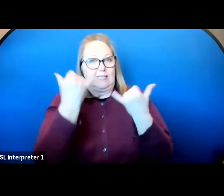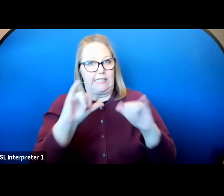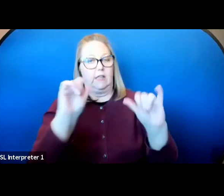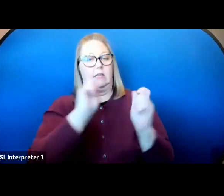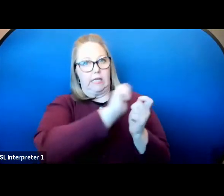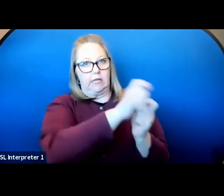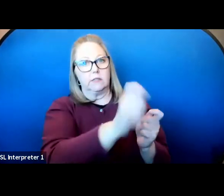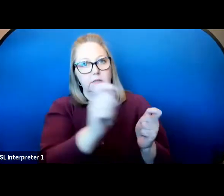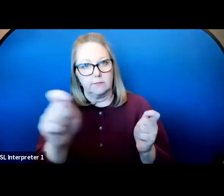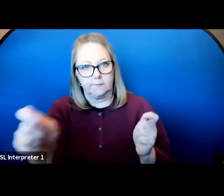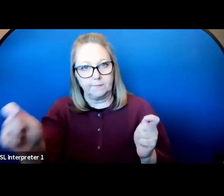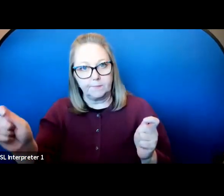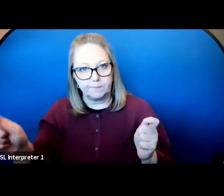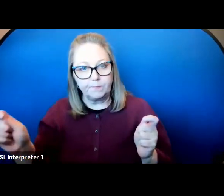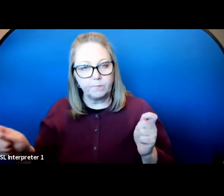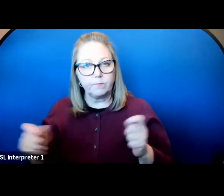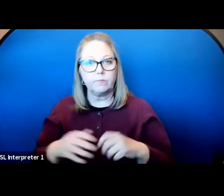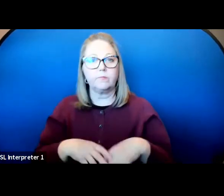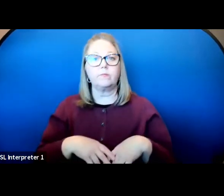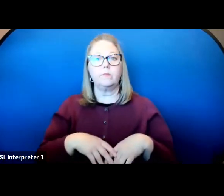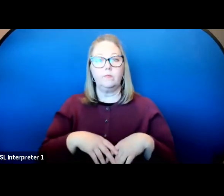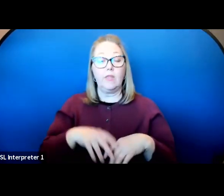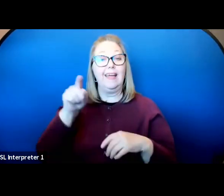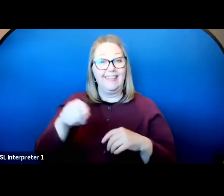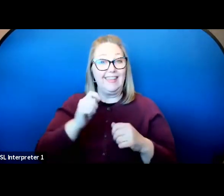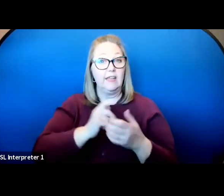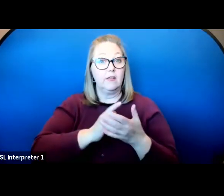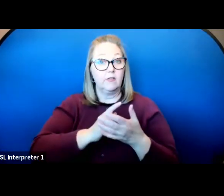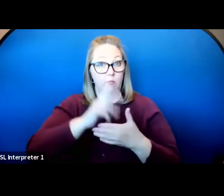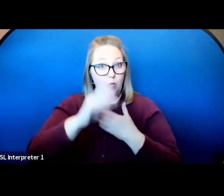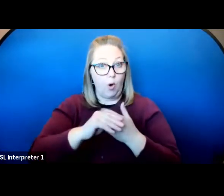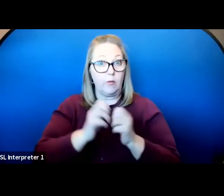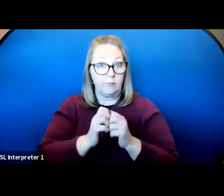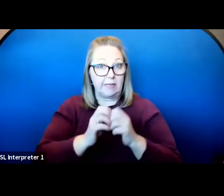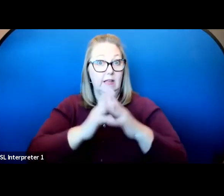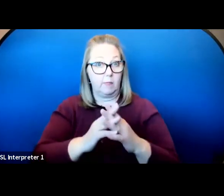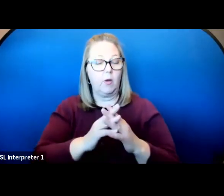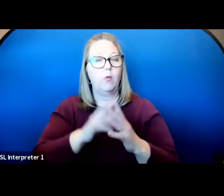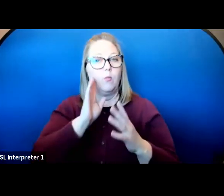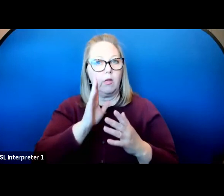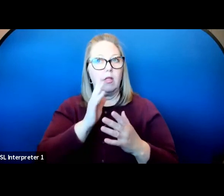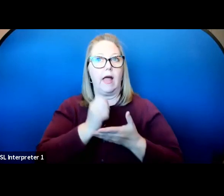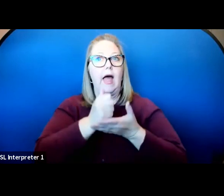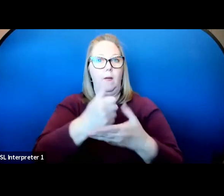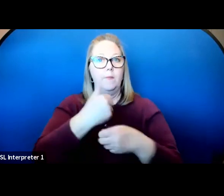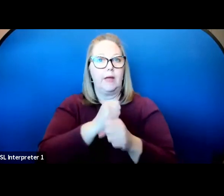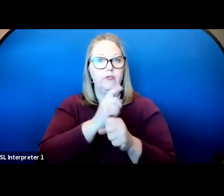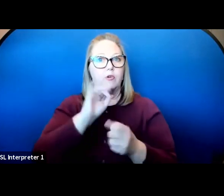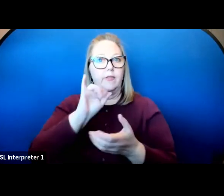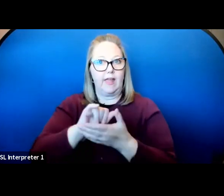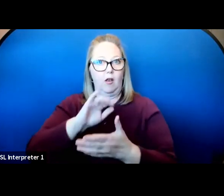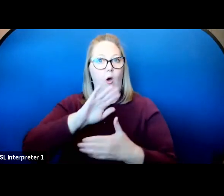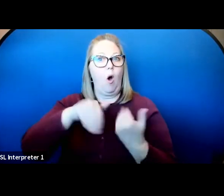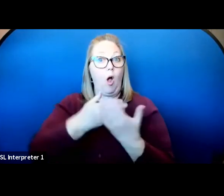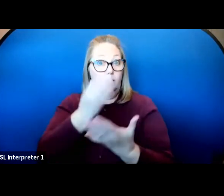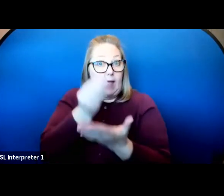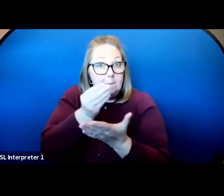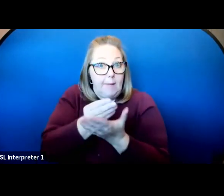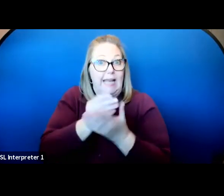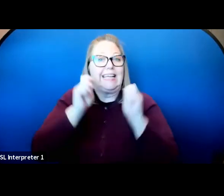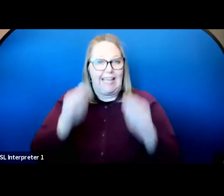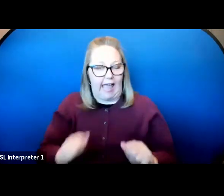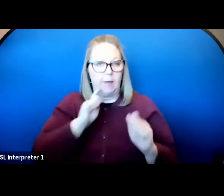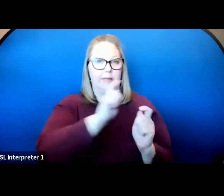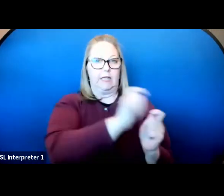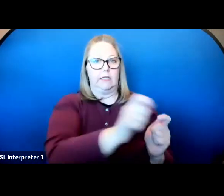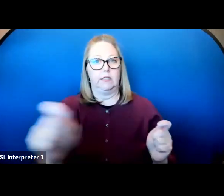landlords and other steps to streamline the rental assistance program outlined by our partners will help ensure that that happens. Over the remaining 2 months, I very